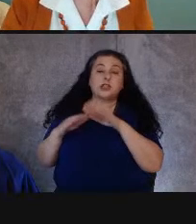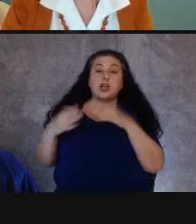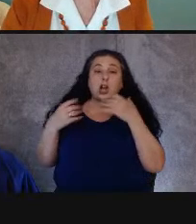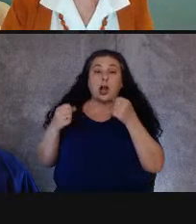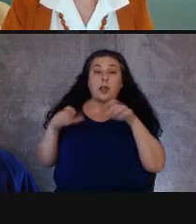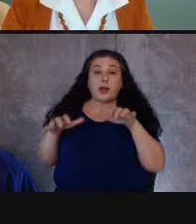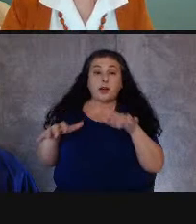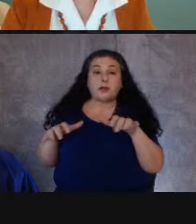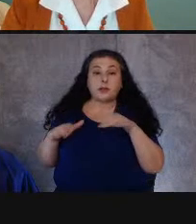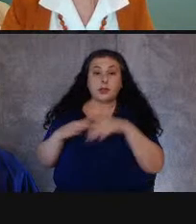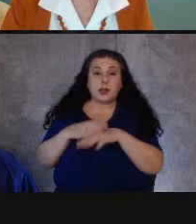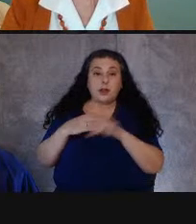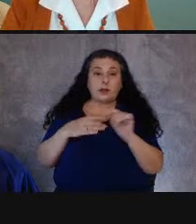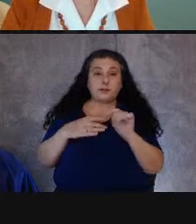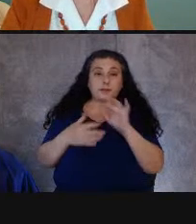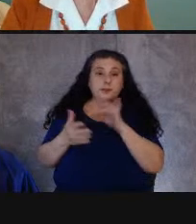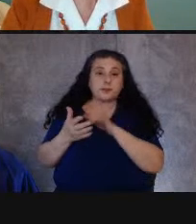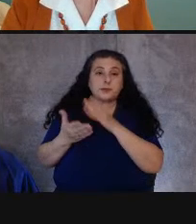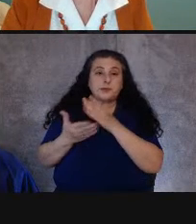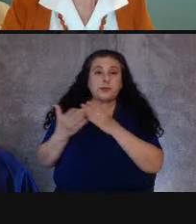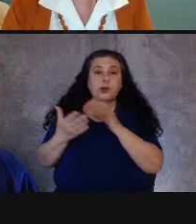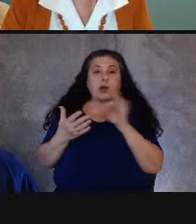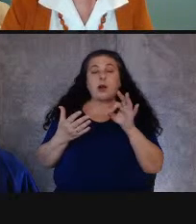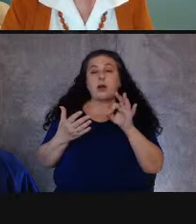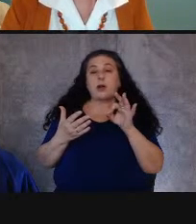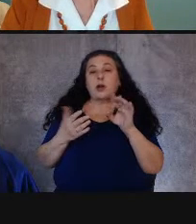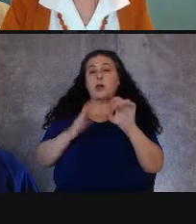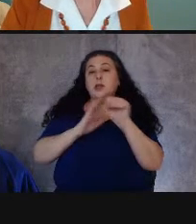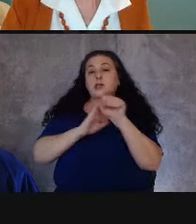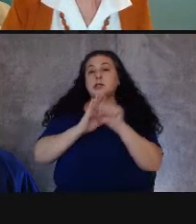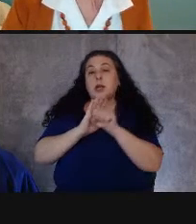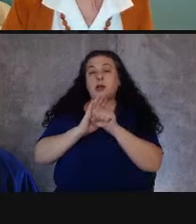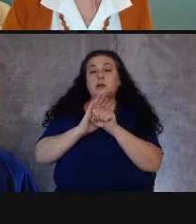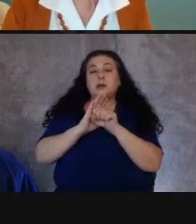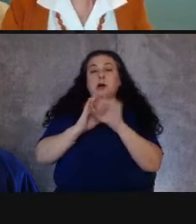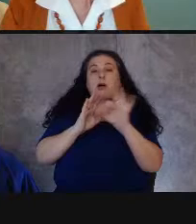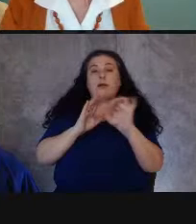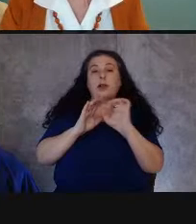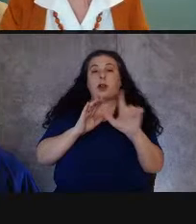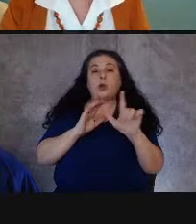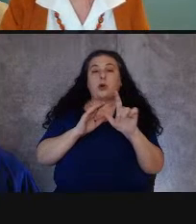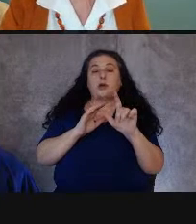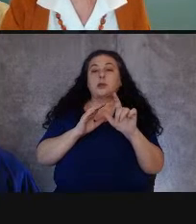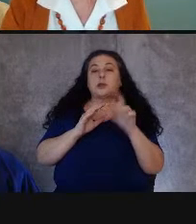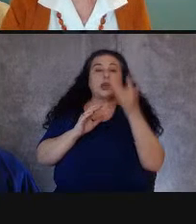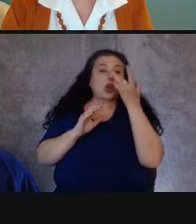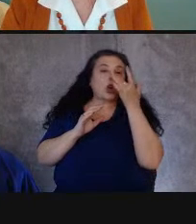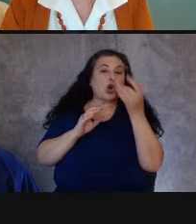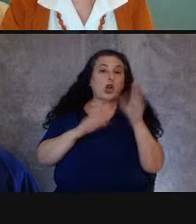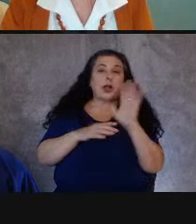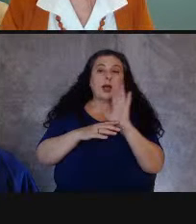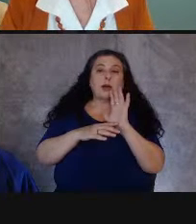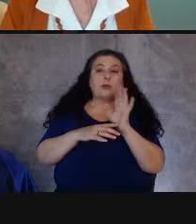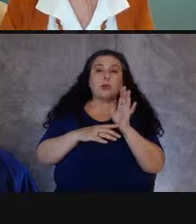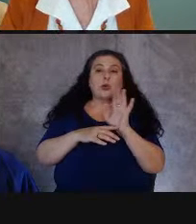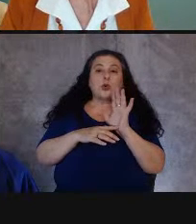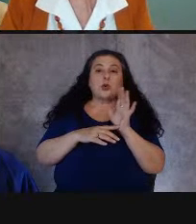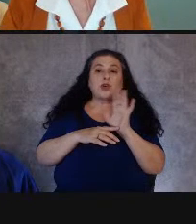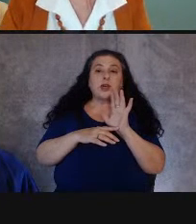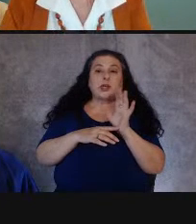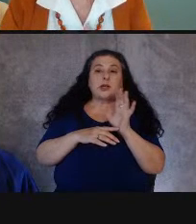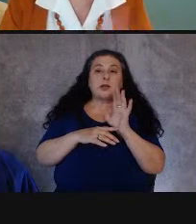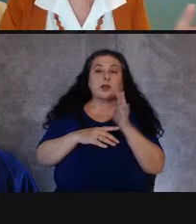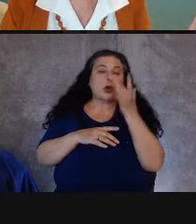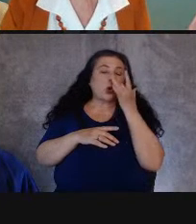activities in the central part of the state. Early movies, some of these early health